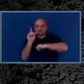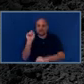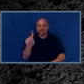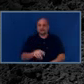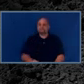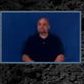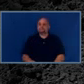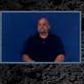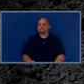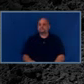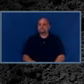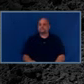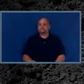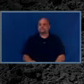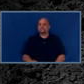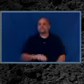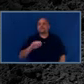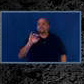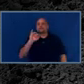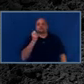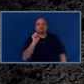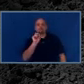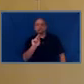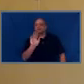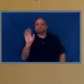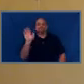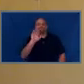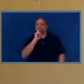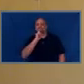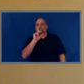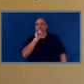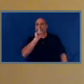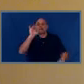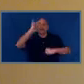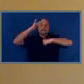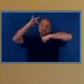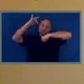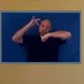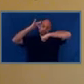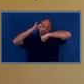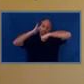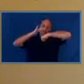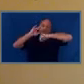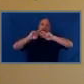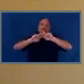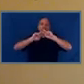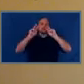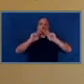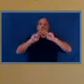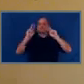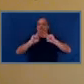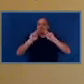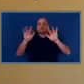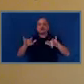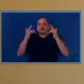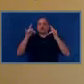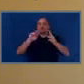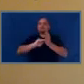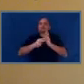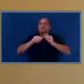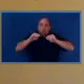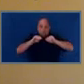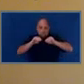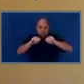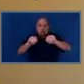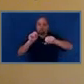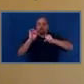The contact was imparted a very small force relative to the size of the asteroid. So the motion of the asteroid